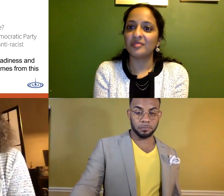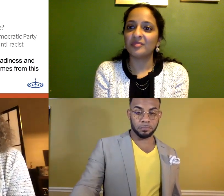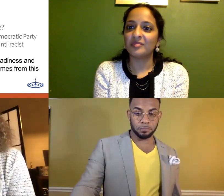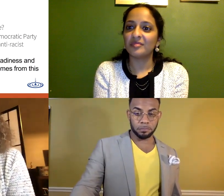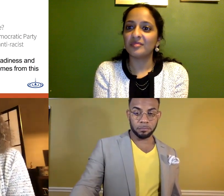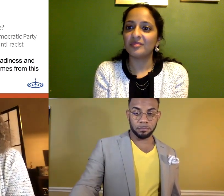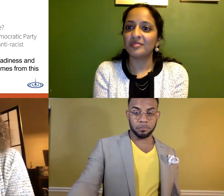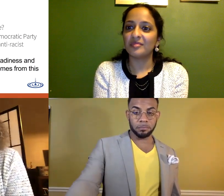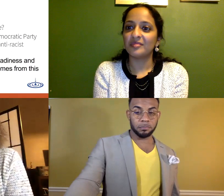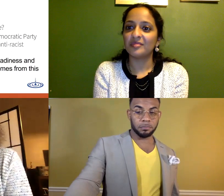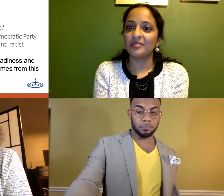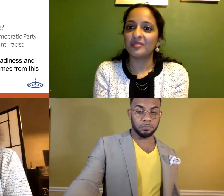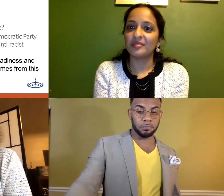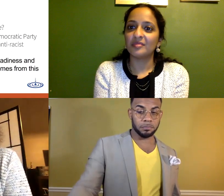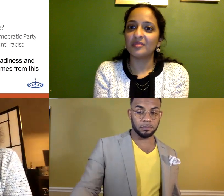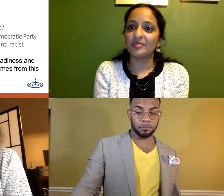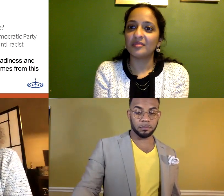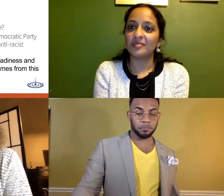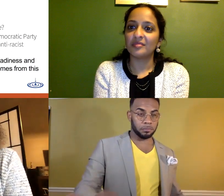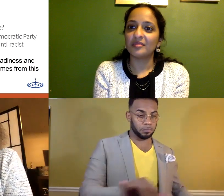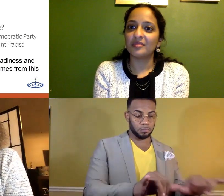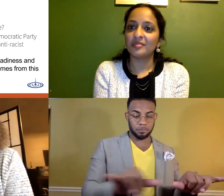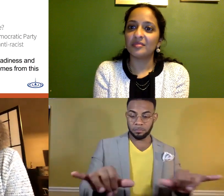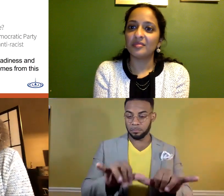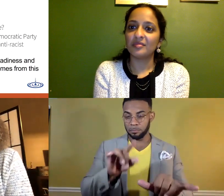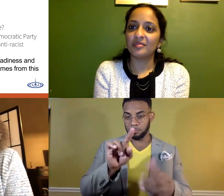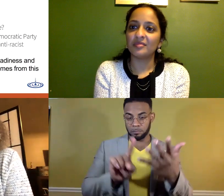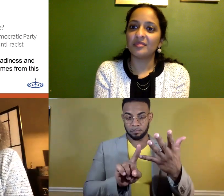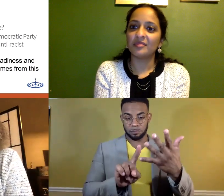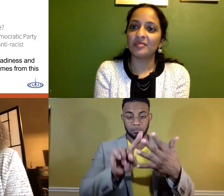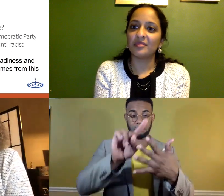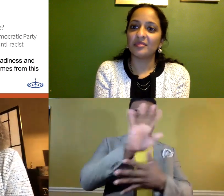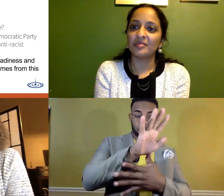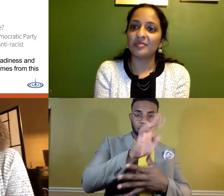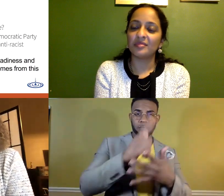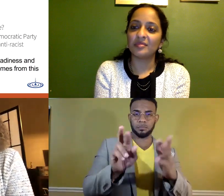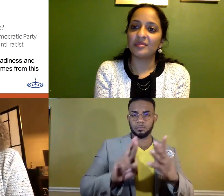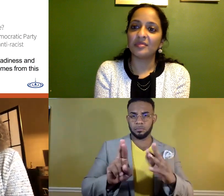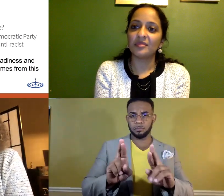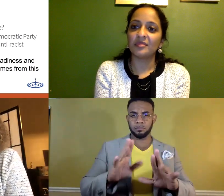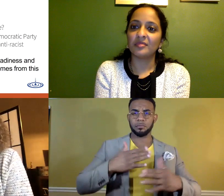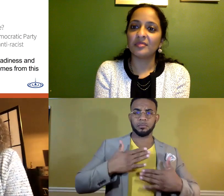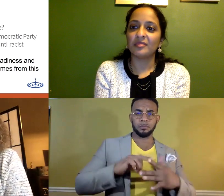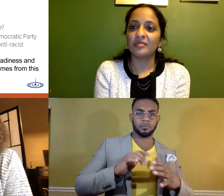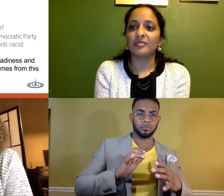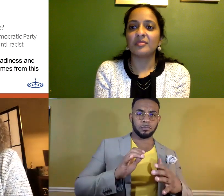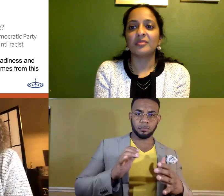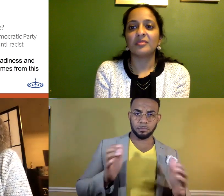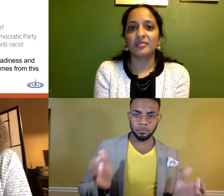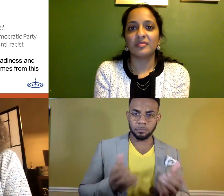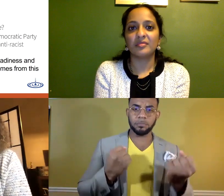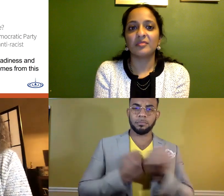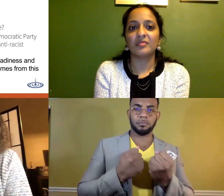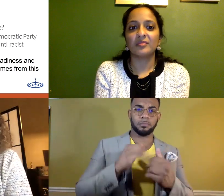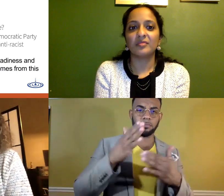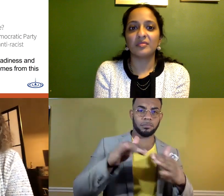And then how, like on a scale of 1 to 5, what's your readiness and willingness to champion the outcomes of